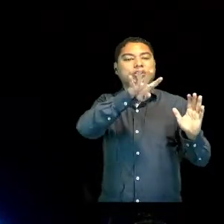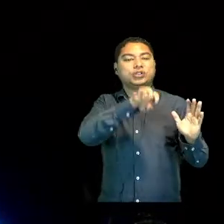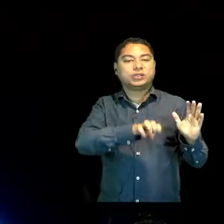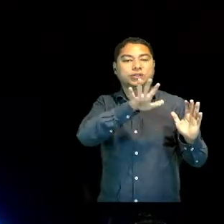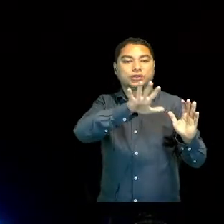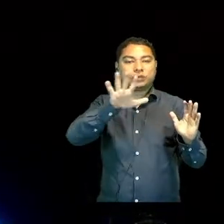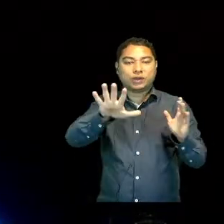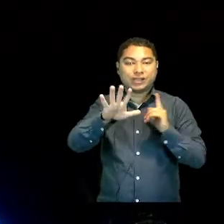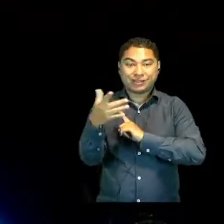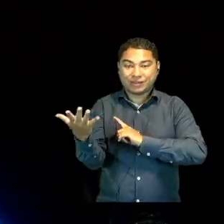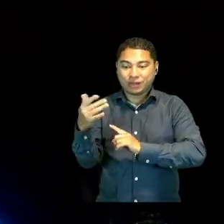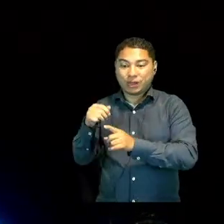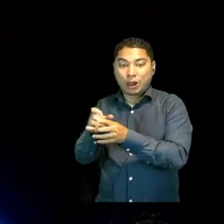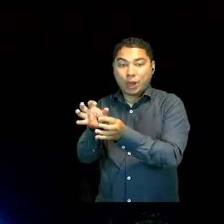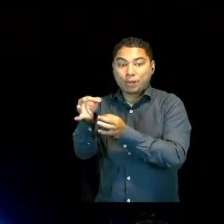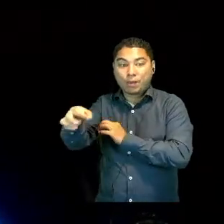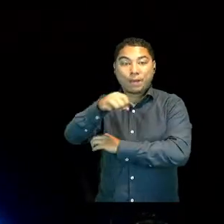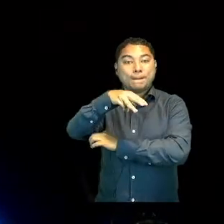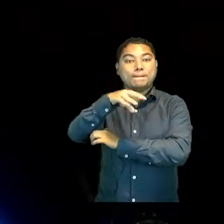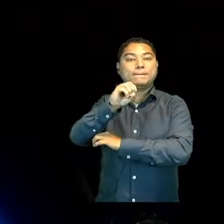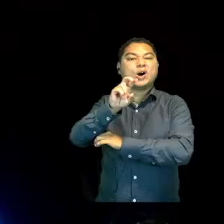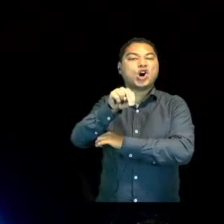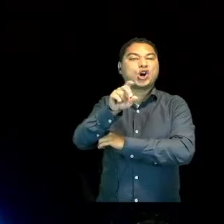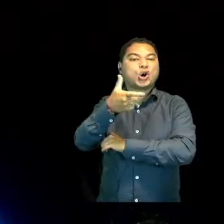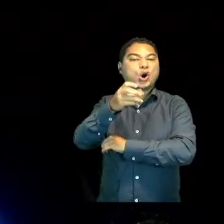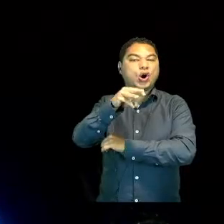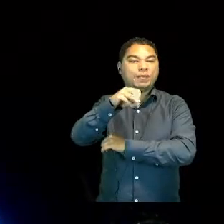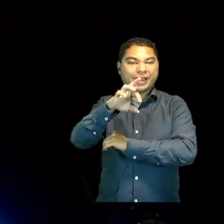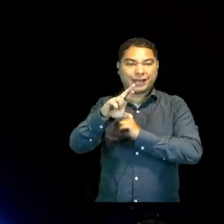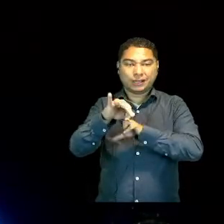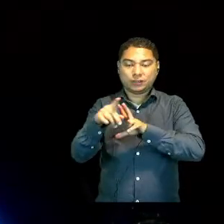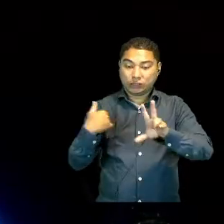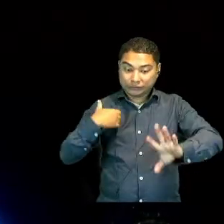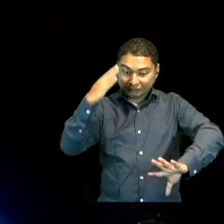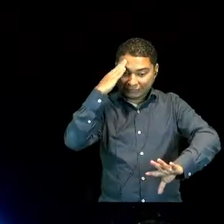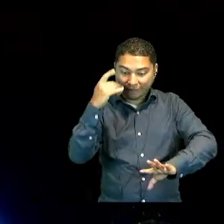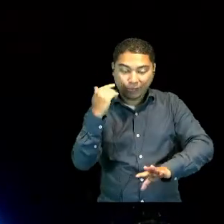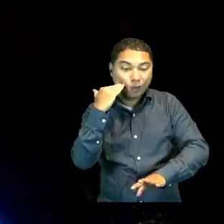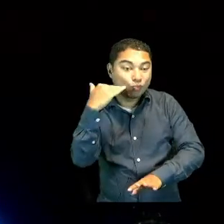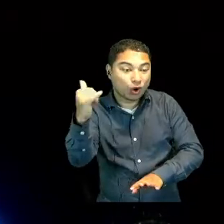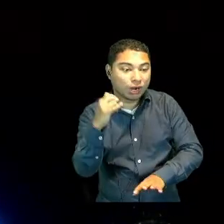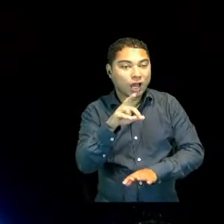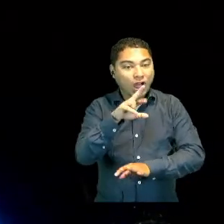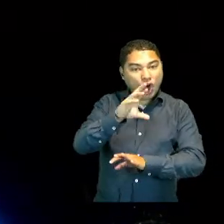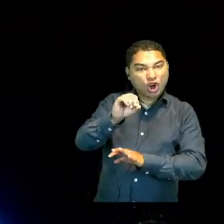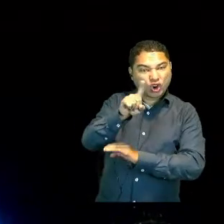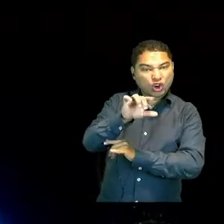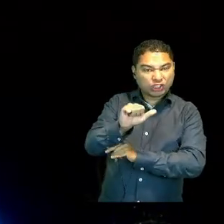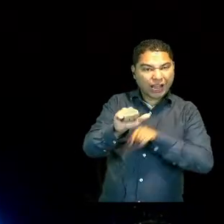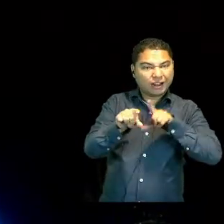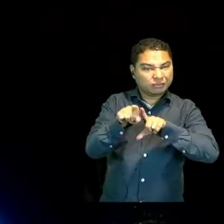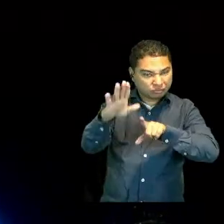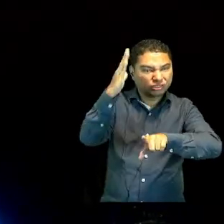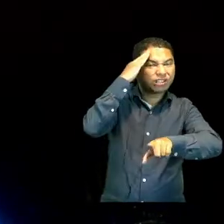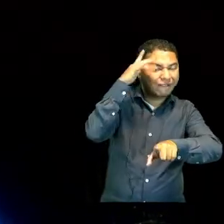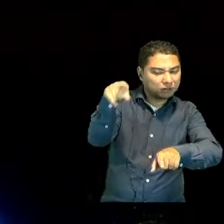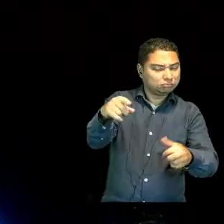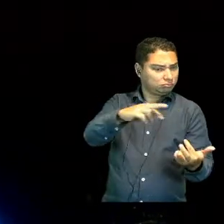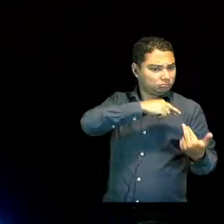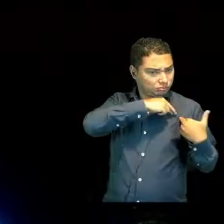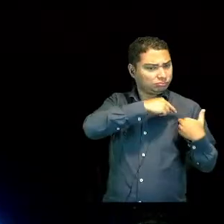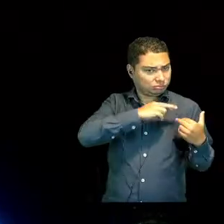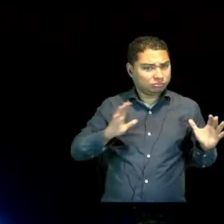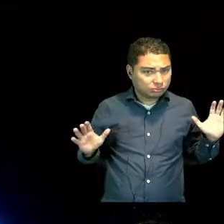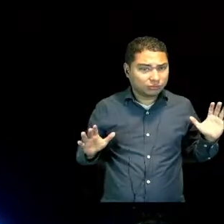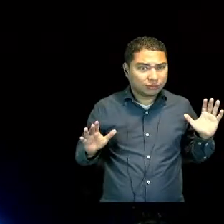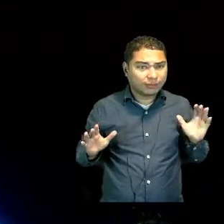people who were compelled to ride the bus in those days? It was black women. It was